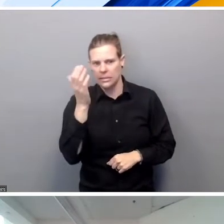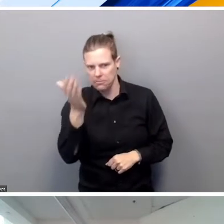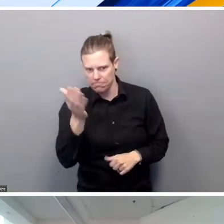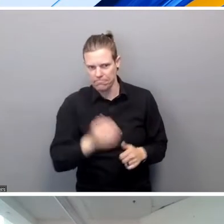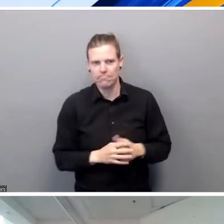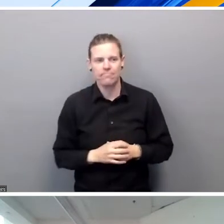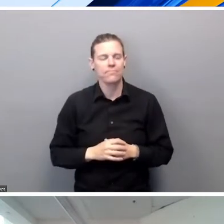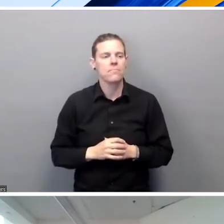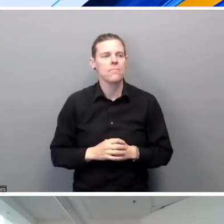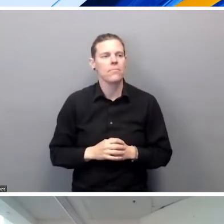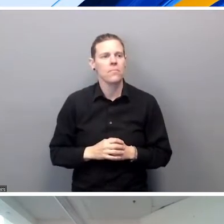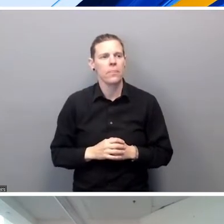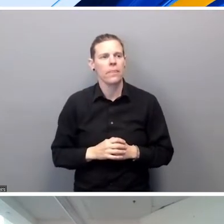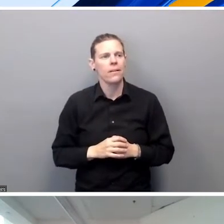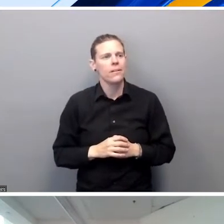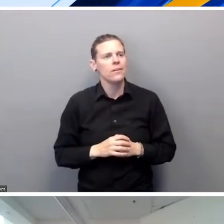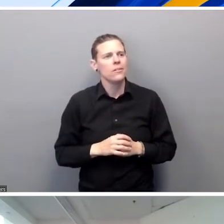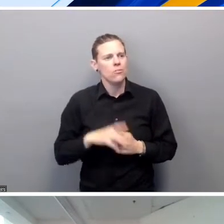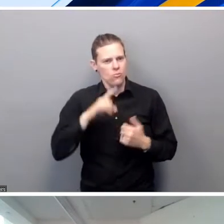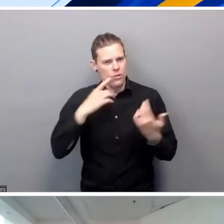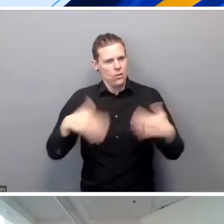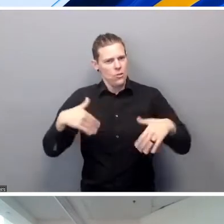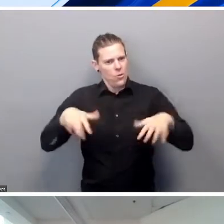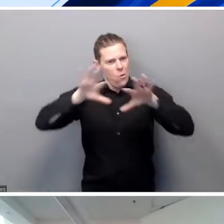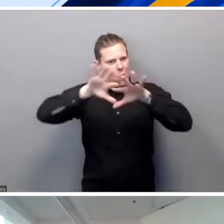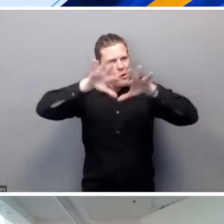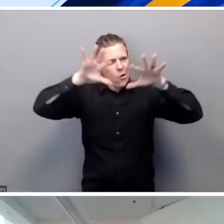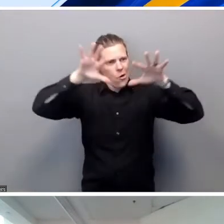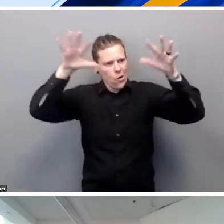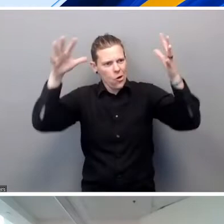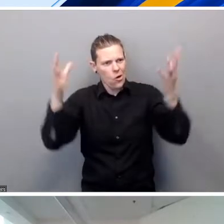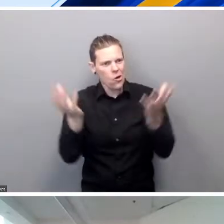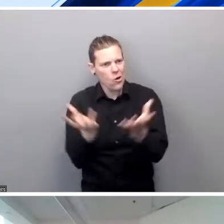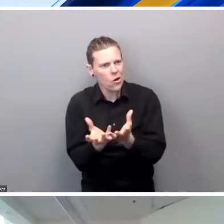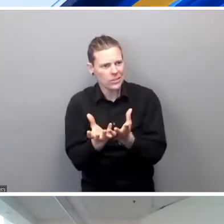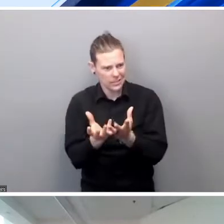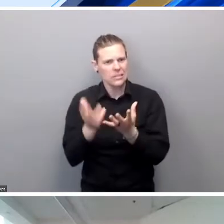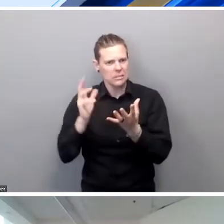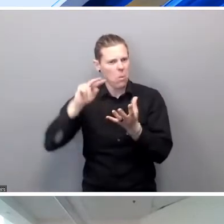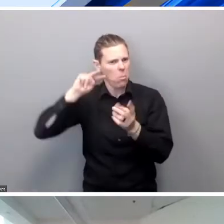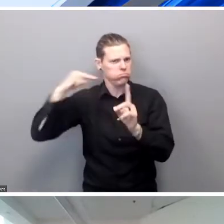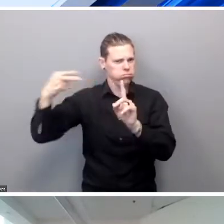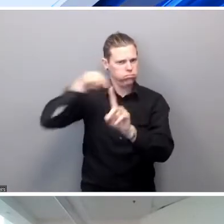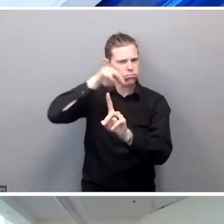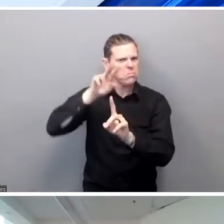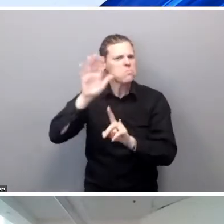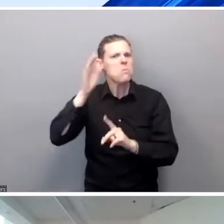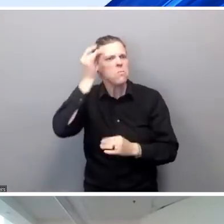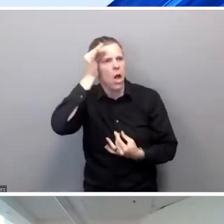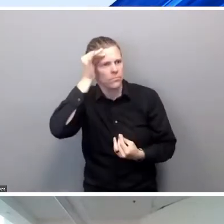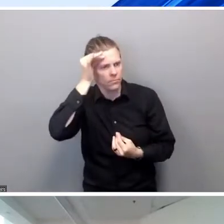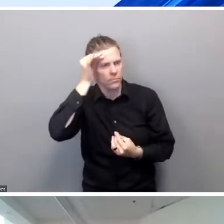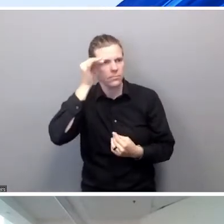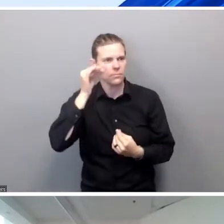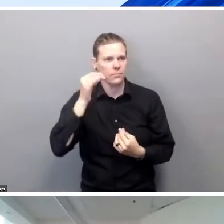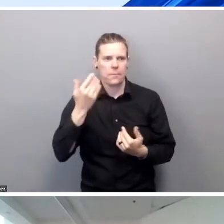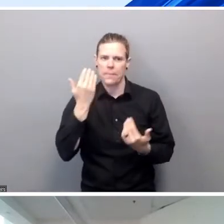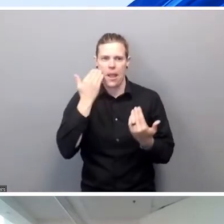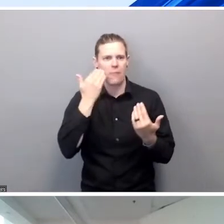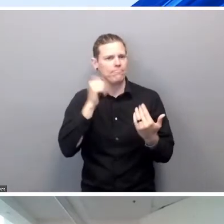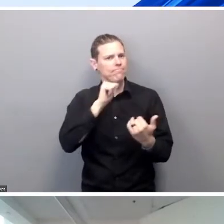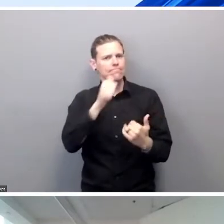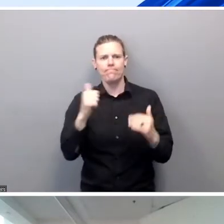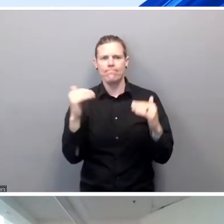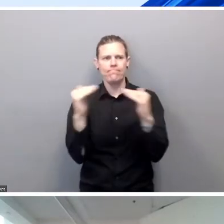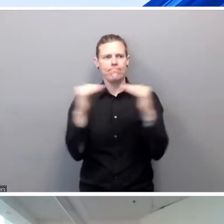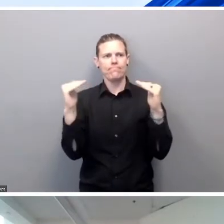global context here of unequal access to the COVID vaccines and treatments, and how New Mexico